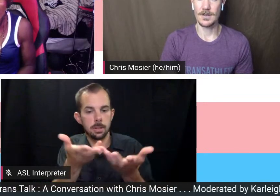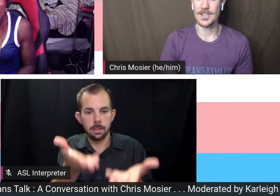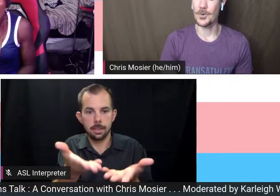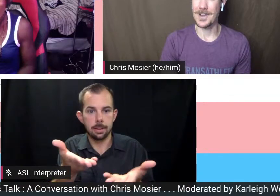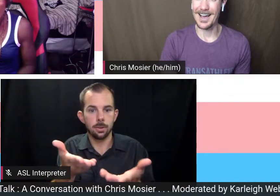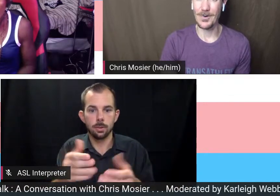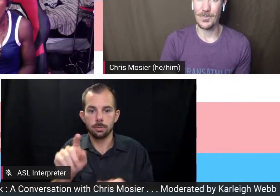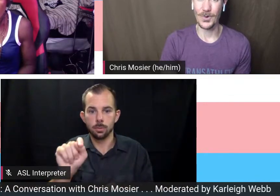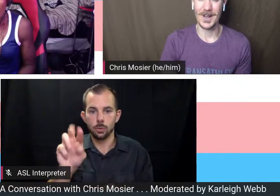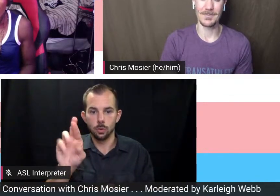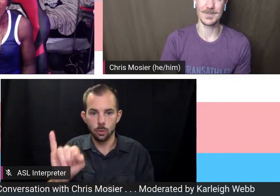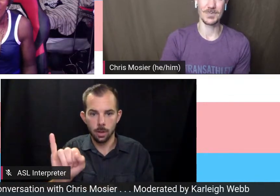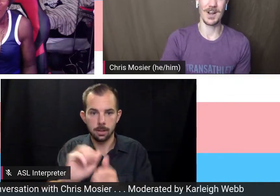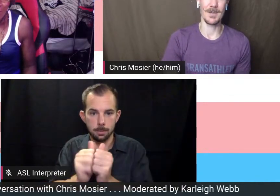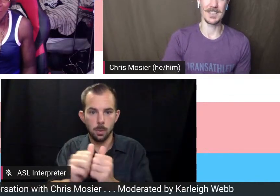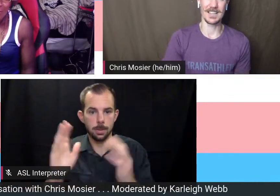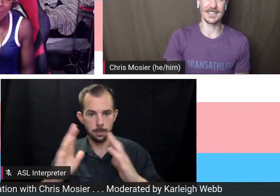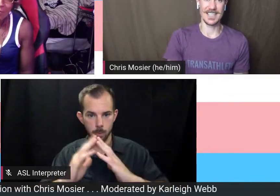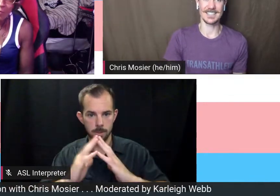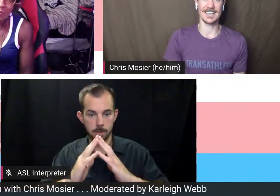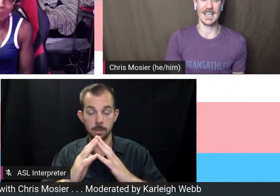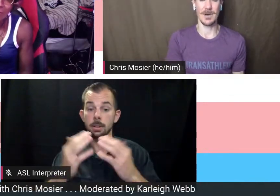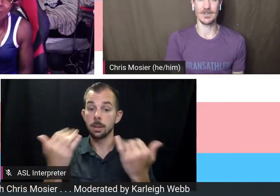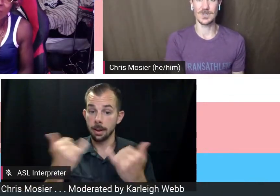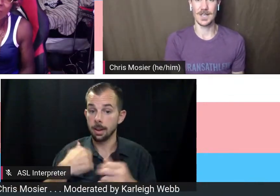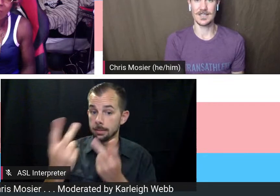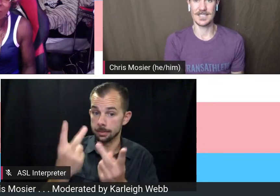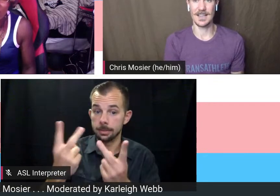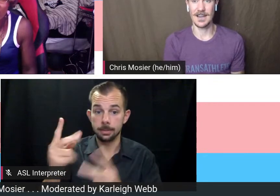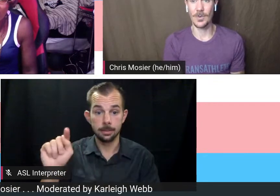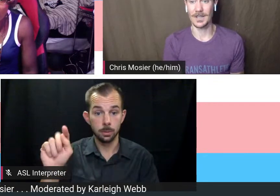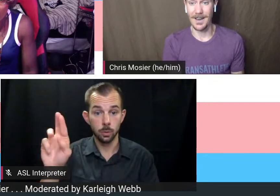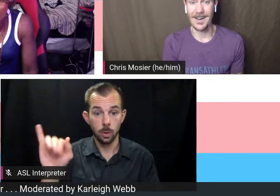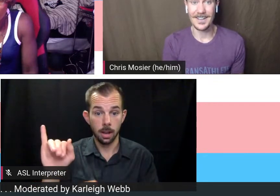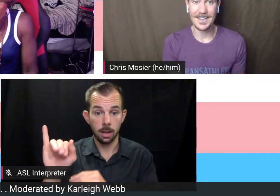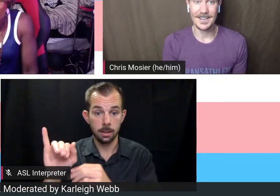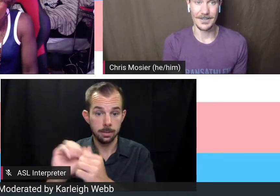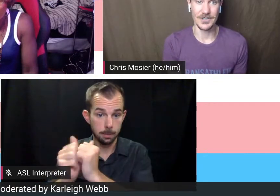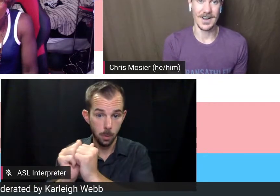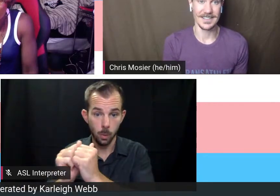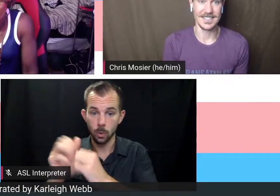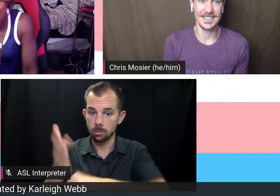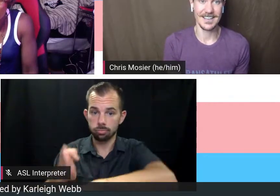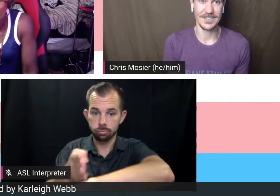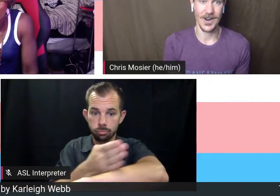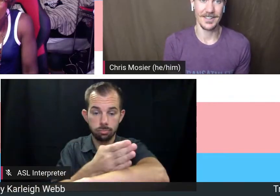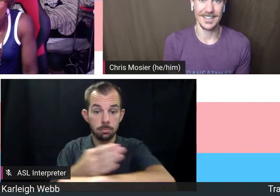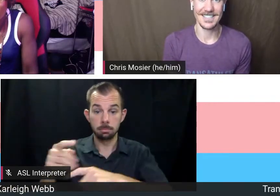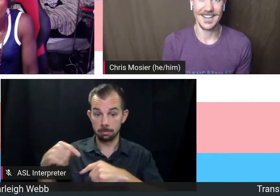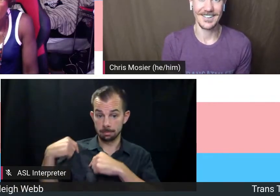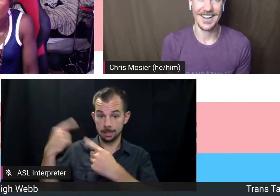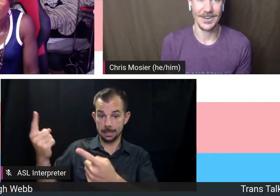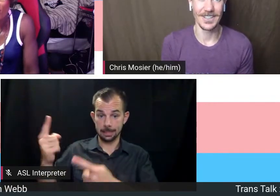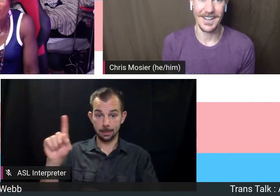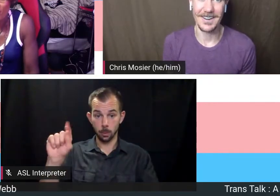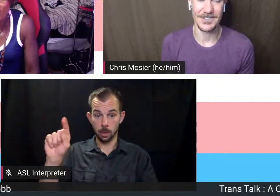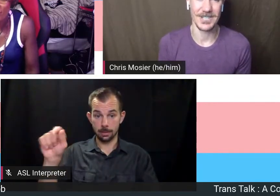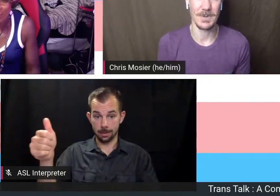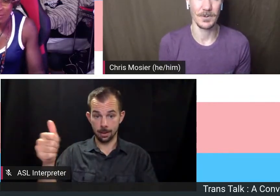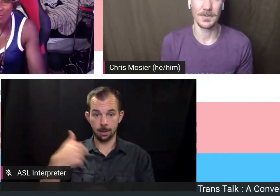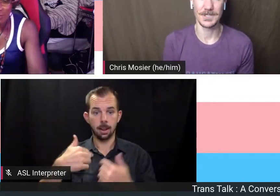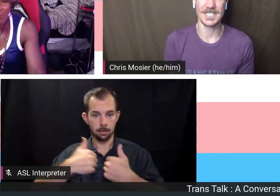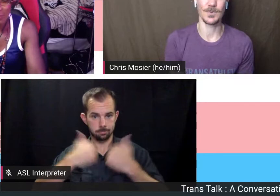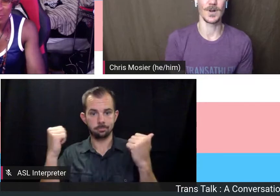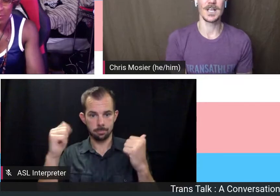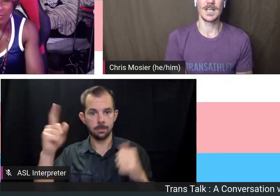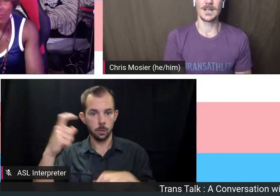where, now more, I'm super happy that since I came out in 2010, I know a lot of trans triathletes now. I know a lot of